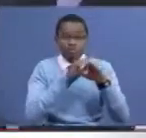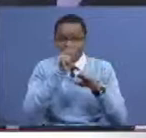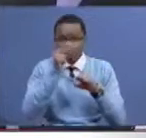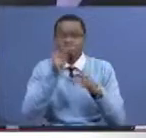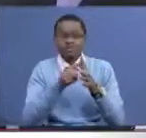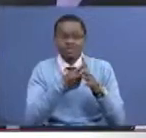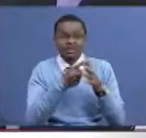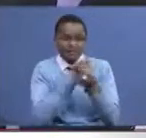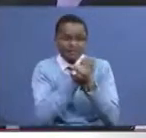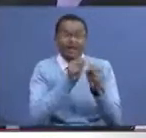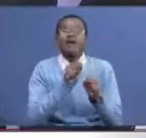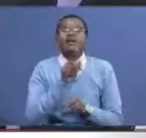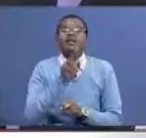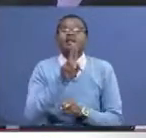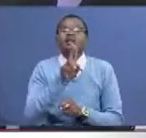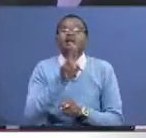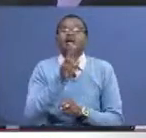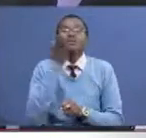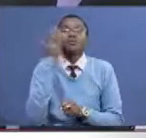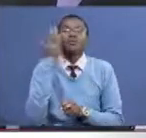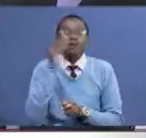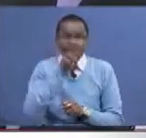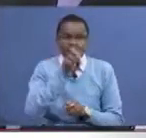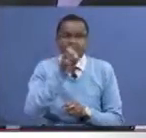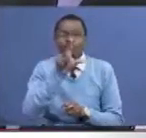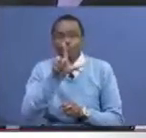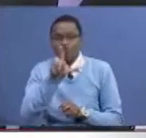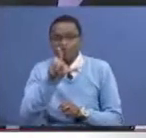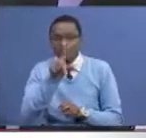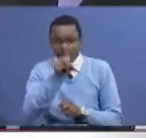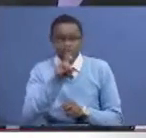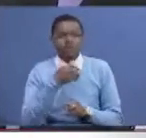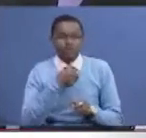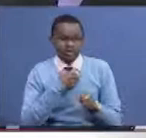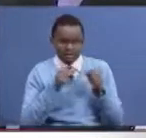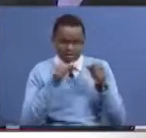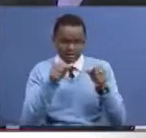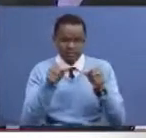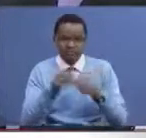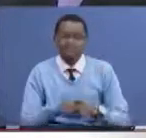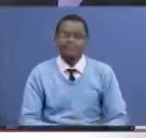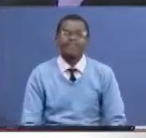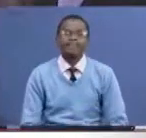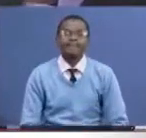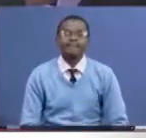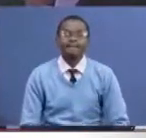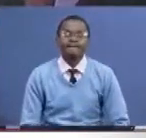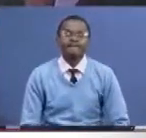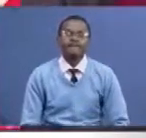that he started with President Uhuru Kenyatta back in 2013 should be continued.